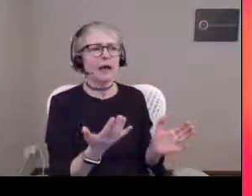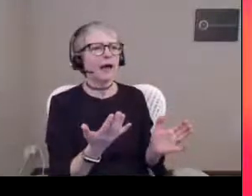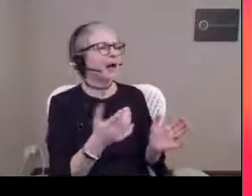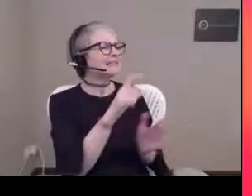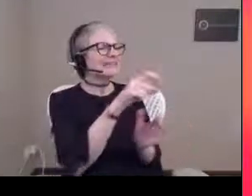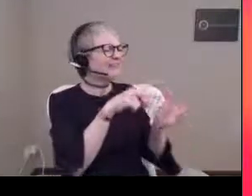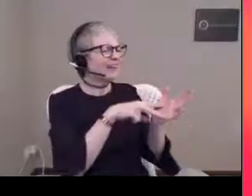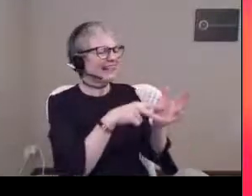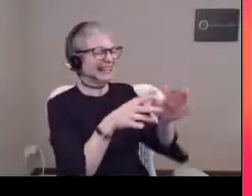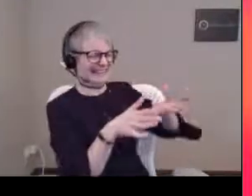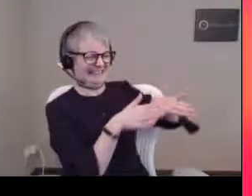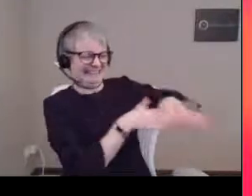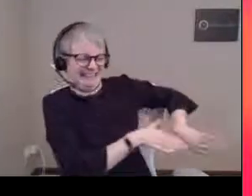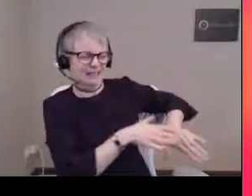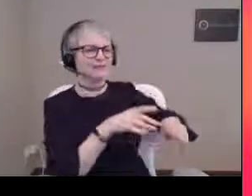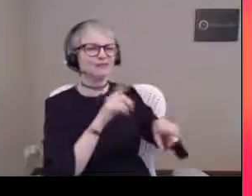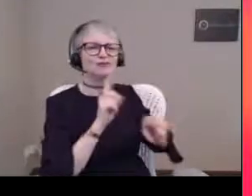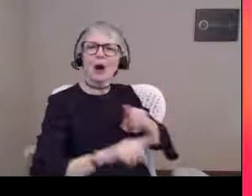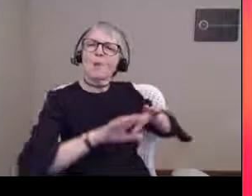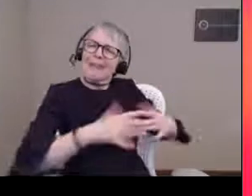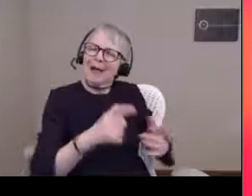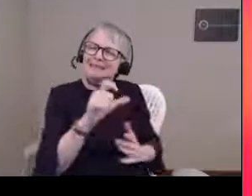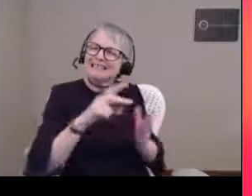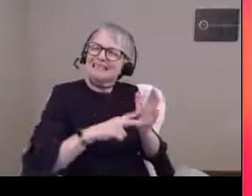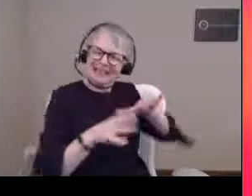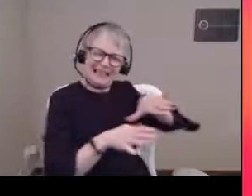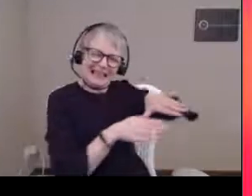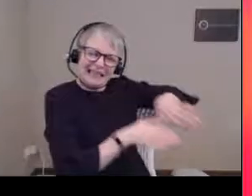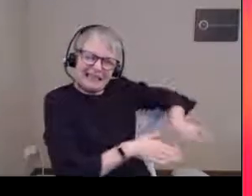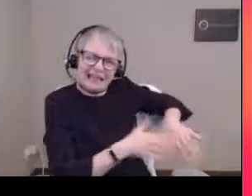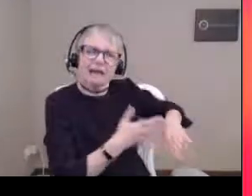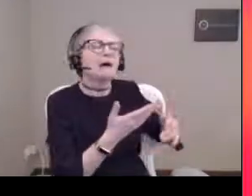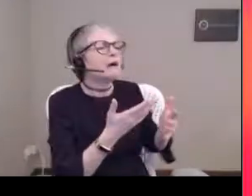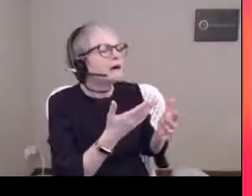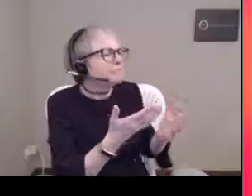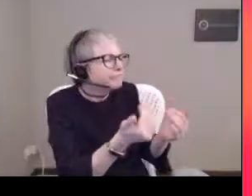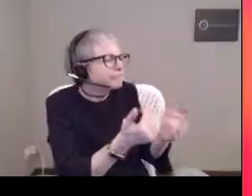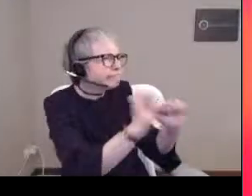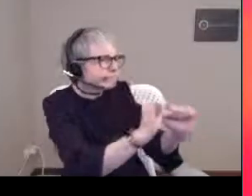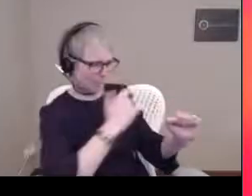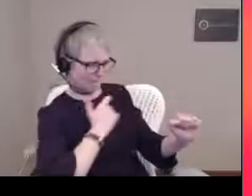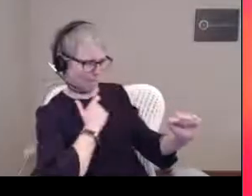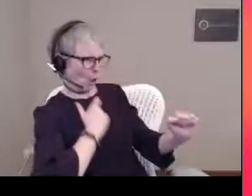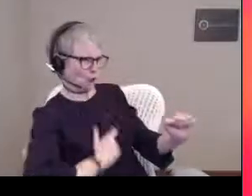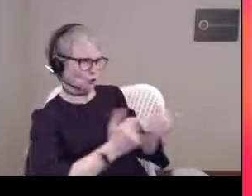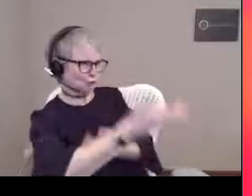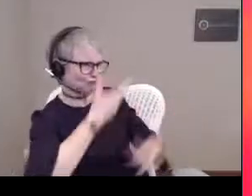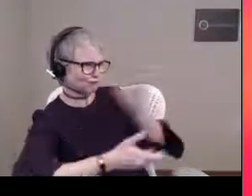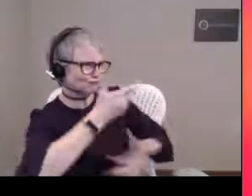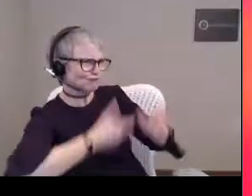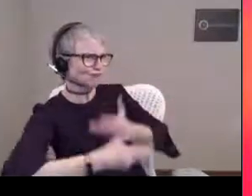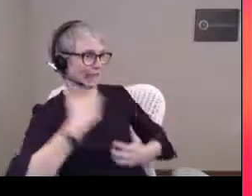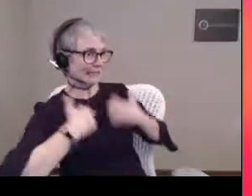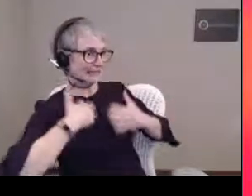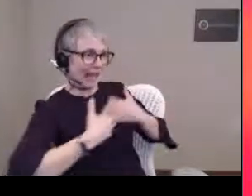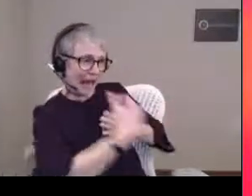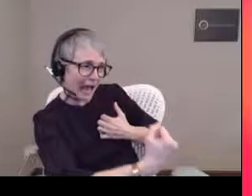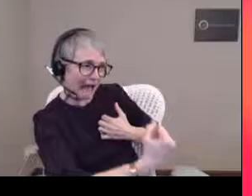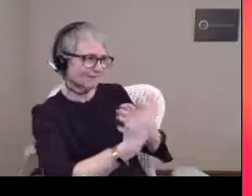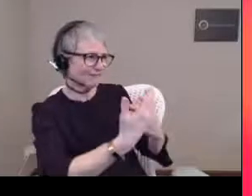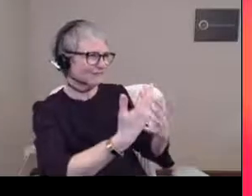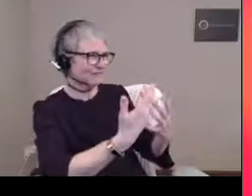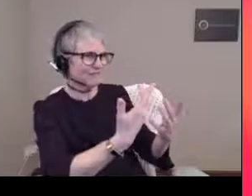either. We're trying to do a blind CV process at the moment, which is really good. But even if you're answering application questions,